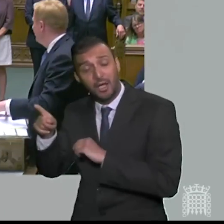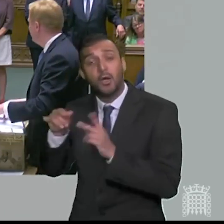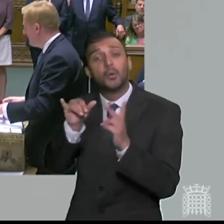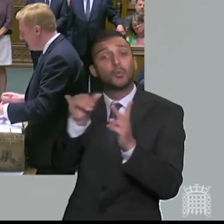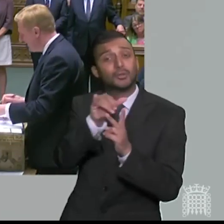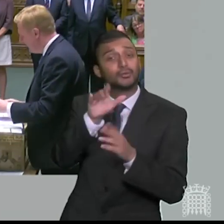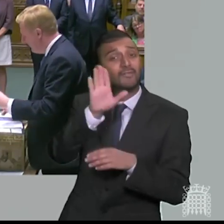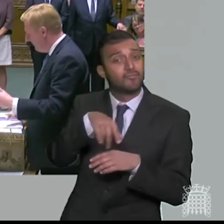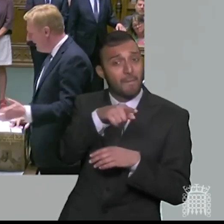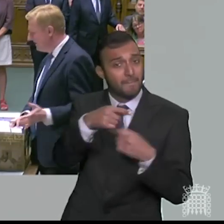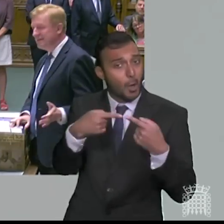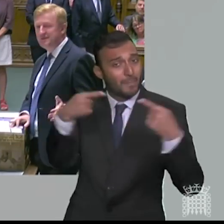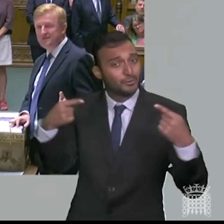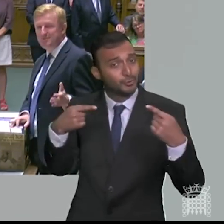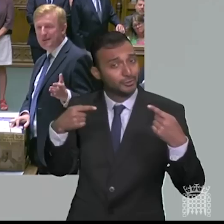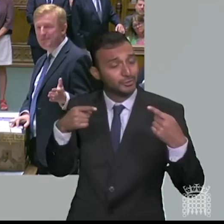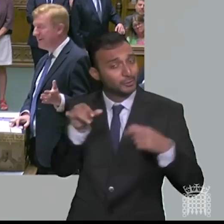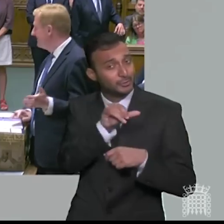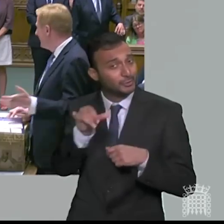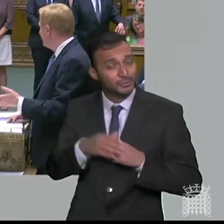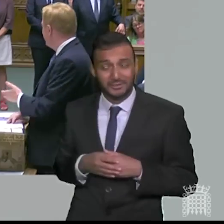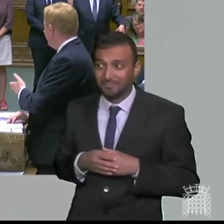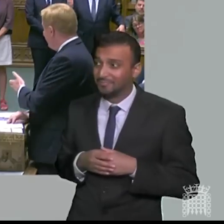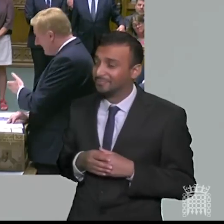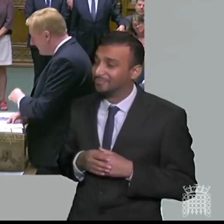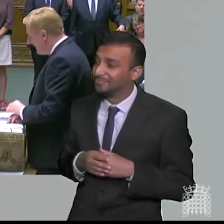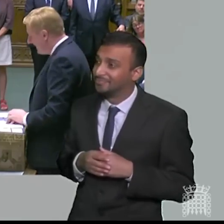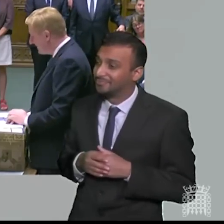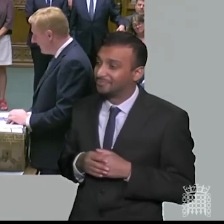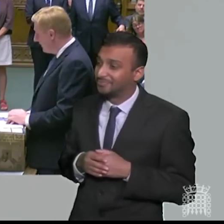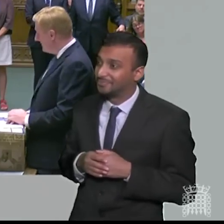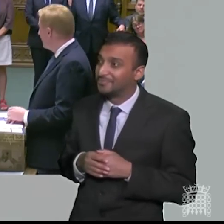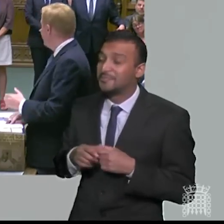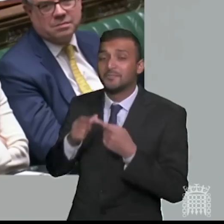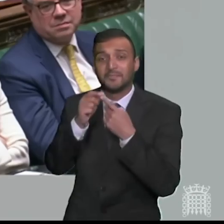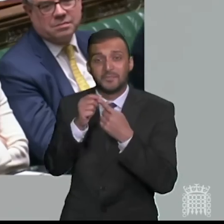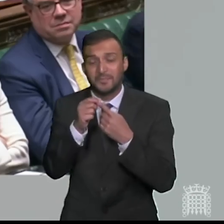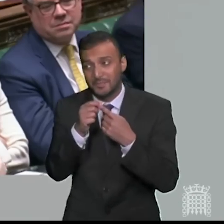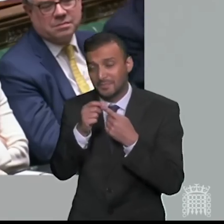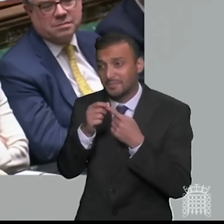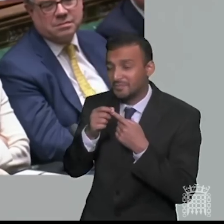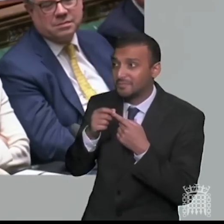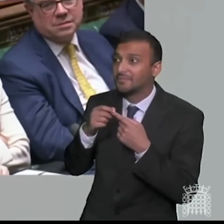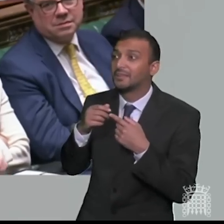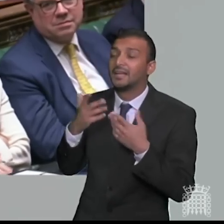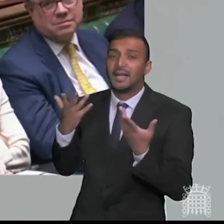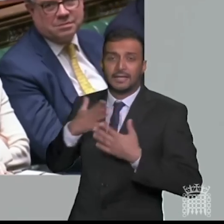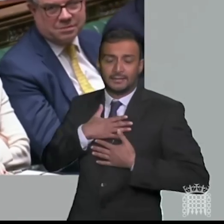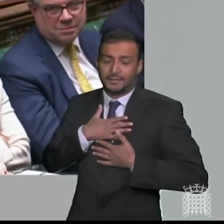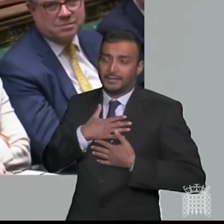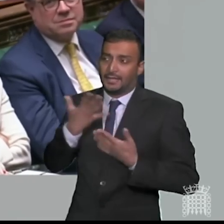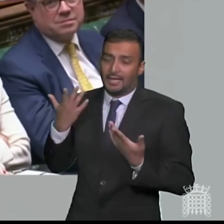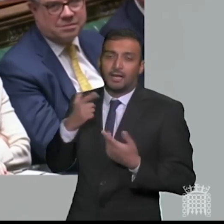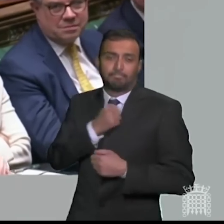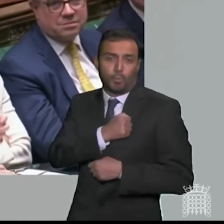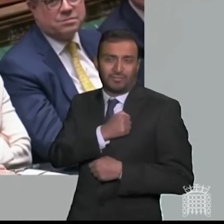Well, Mr Speaker, may I actually just begin by saying genuinely how sorry I was to hear that the Honourable Lady will be standing down at